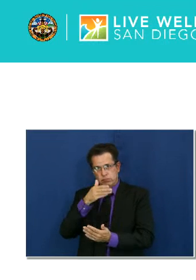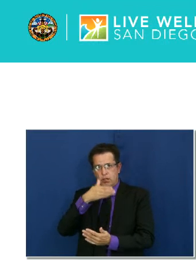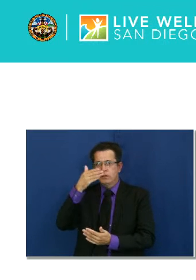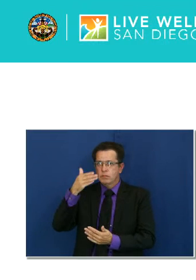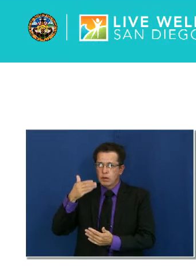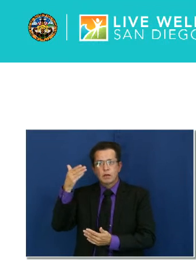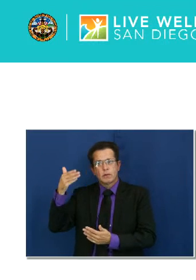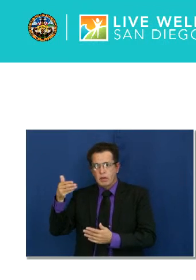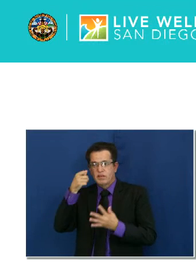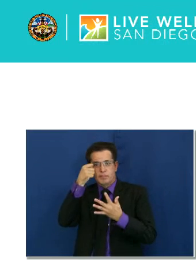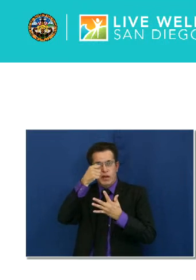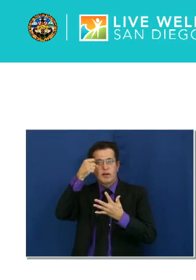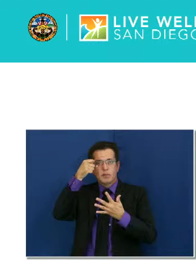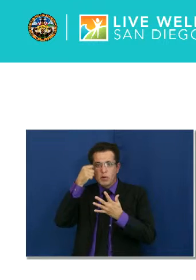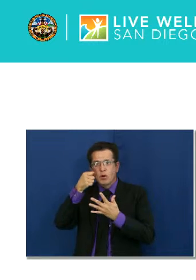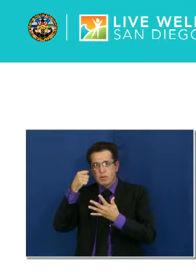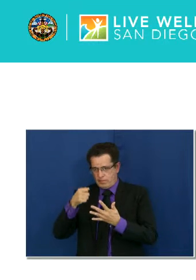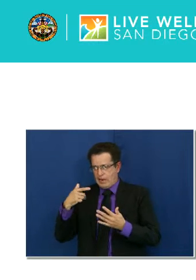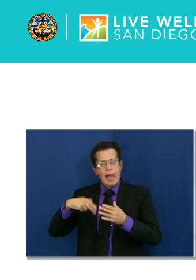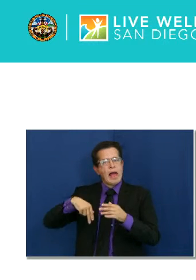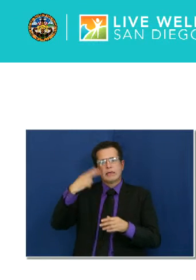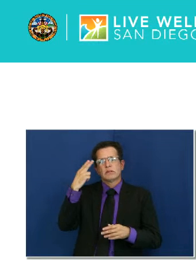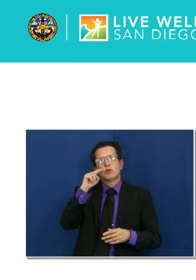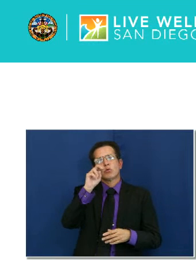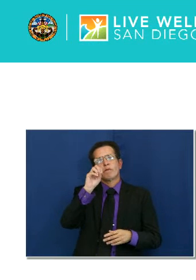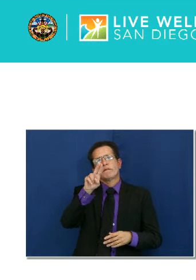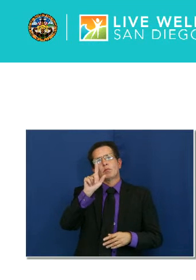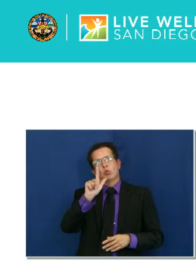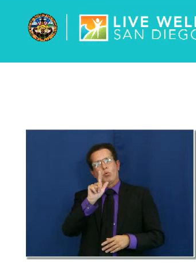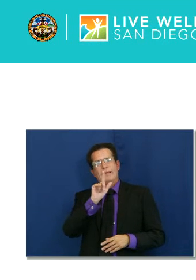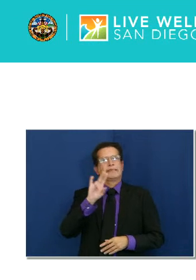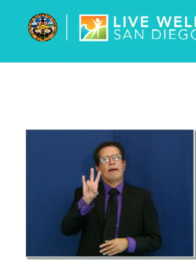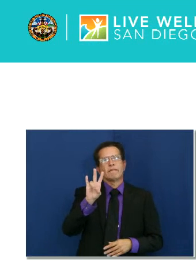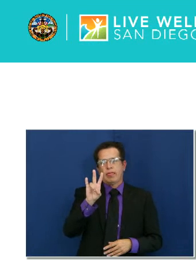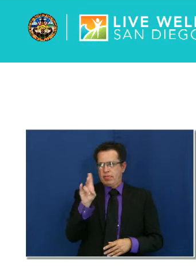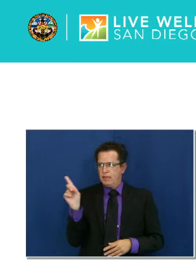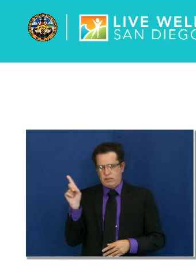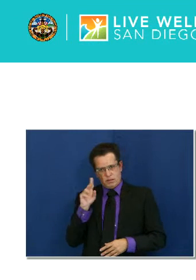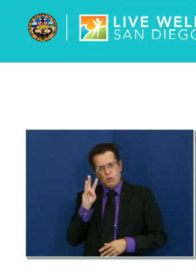highest count being on November 27th with